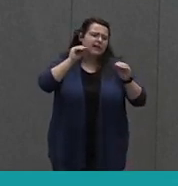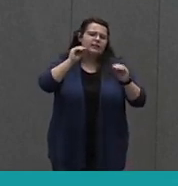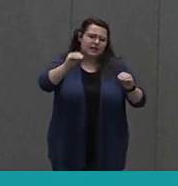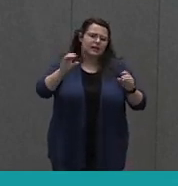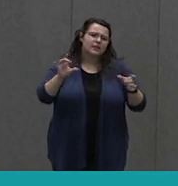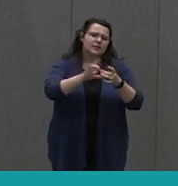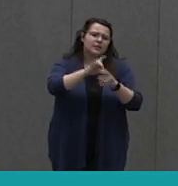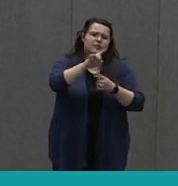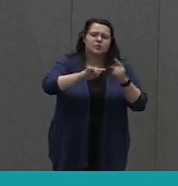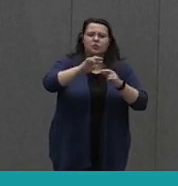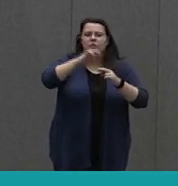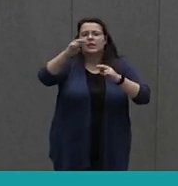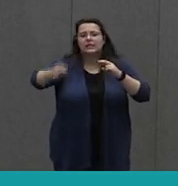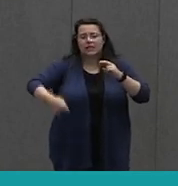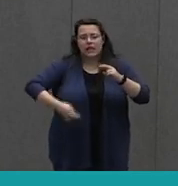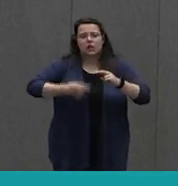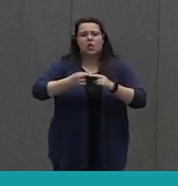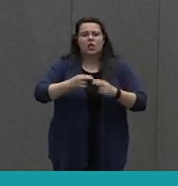He says, how gross.